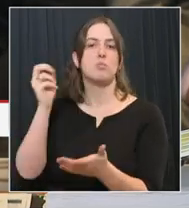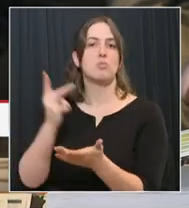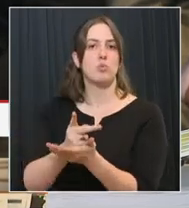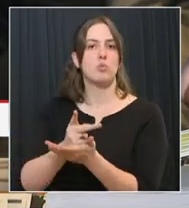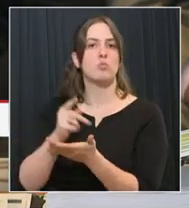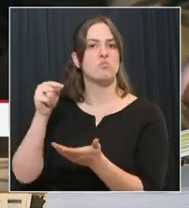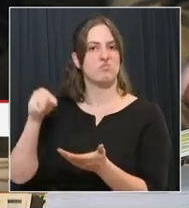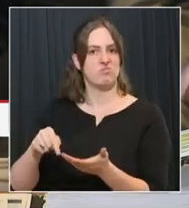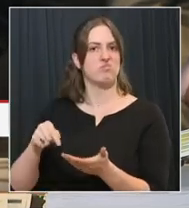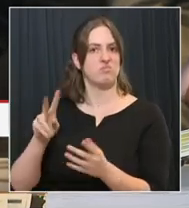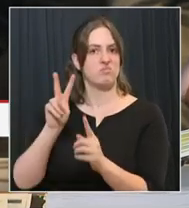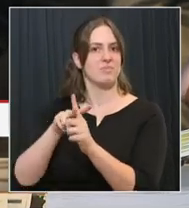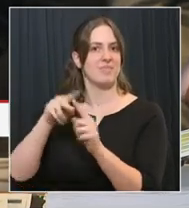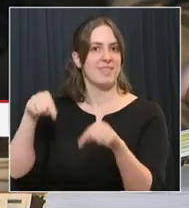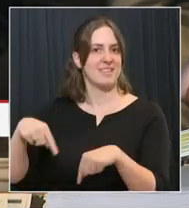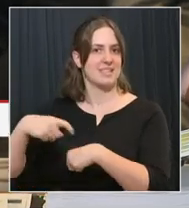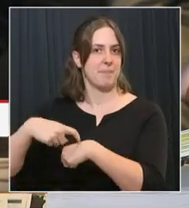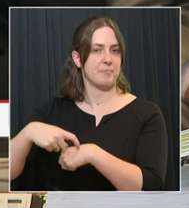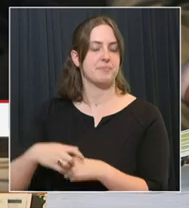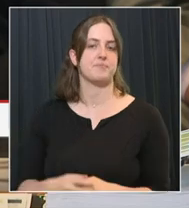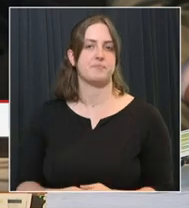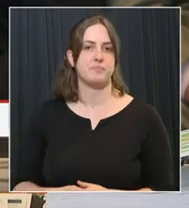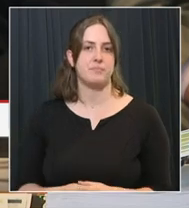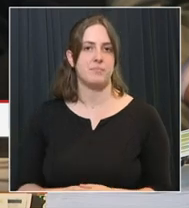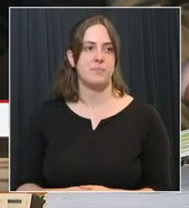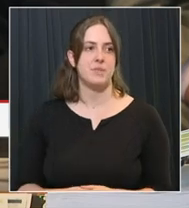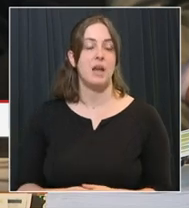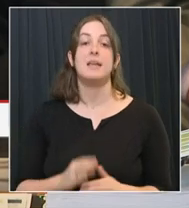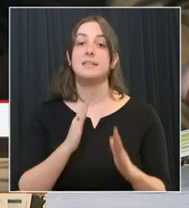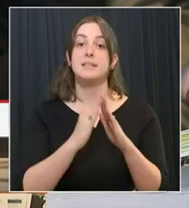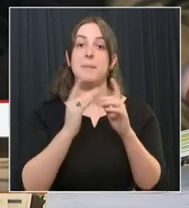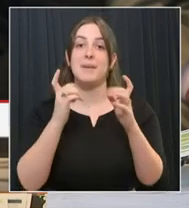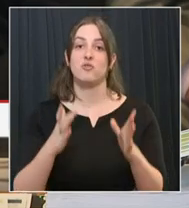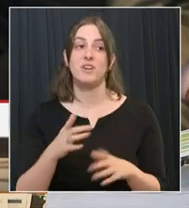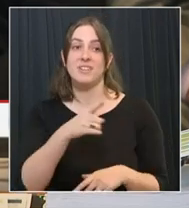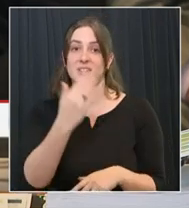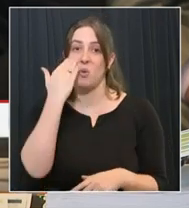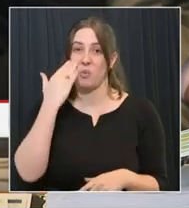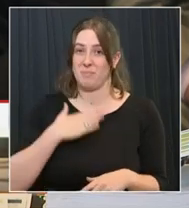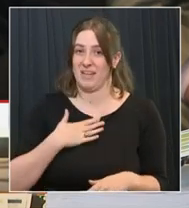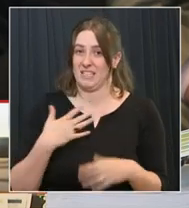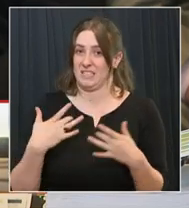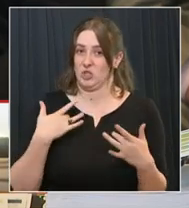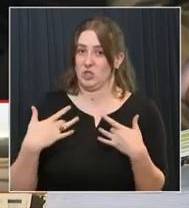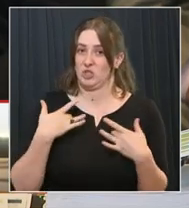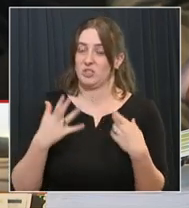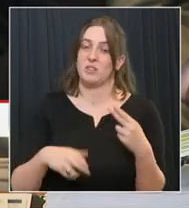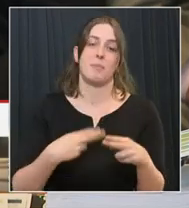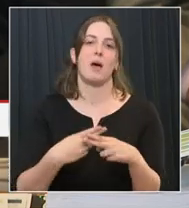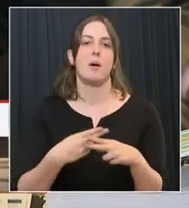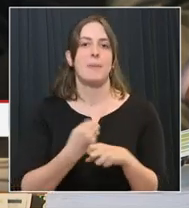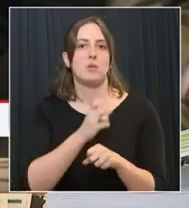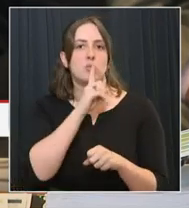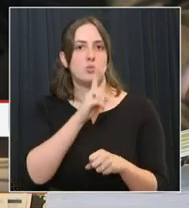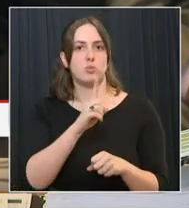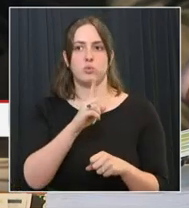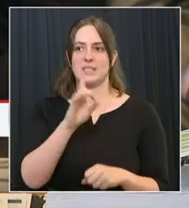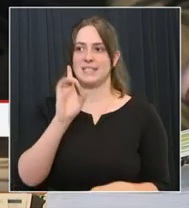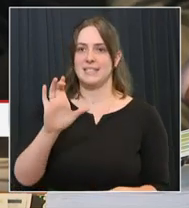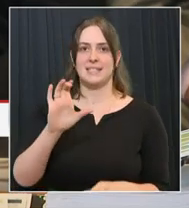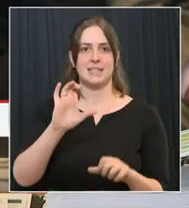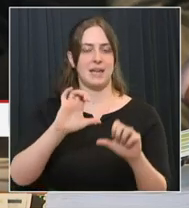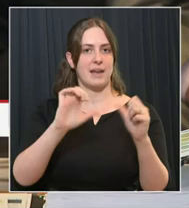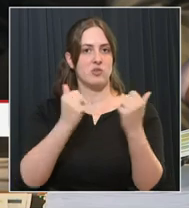The CA knows my concerns about making sure that we can say with certainty that our agencies are